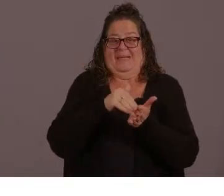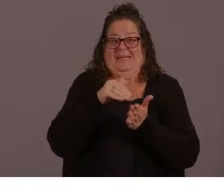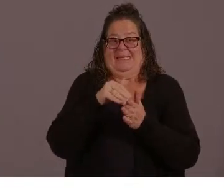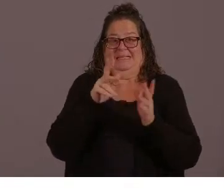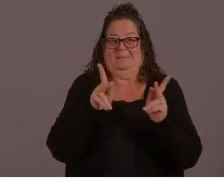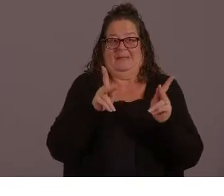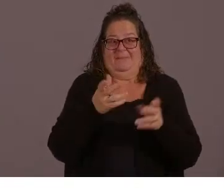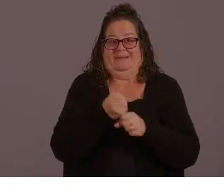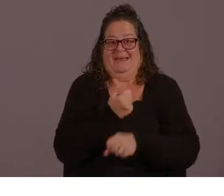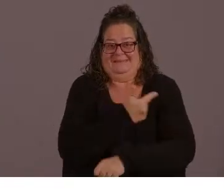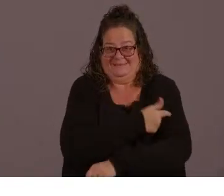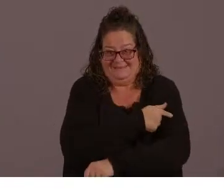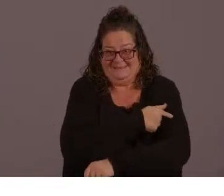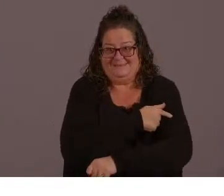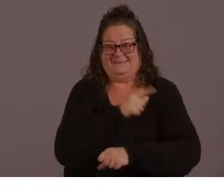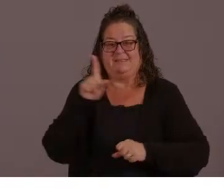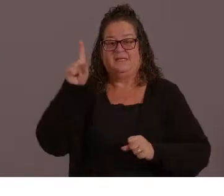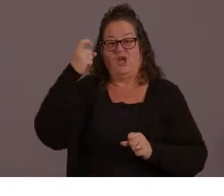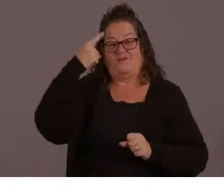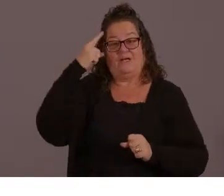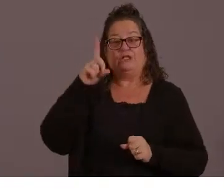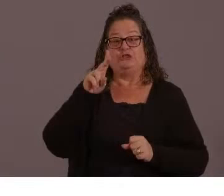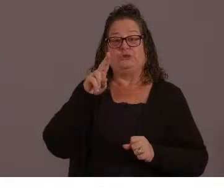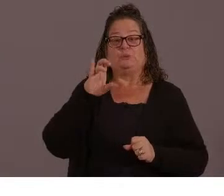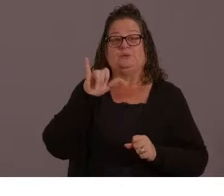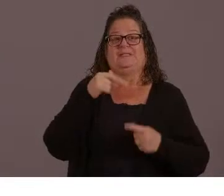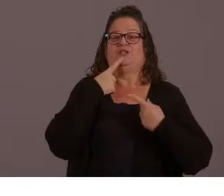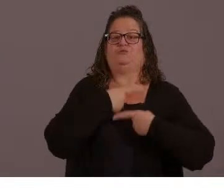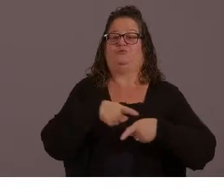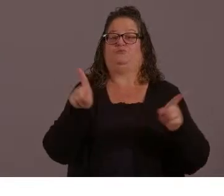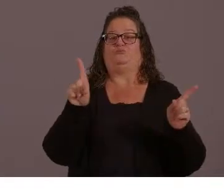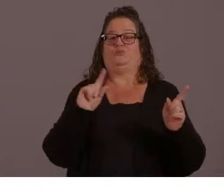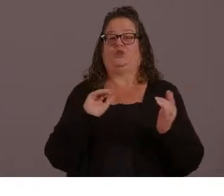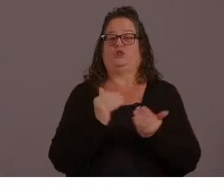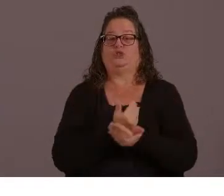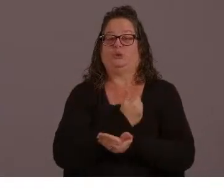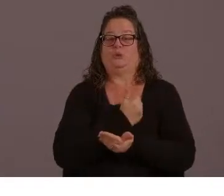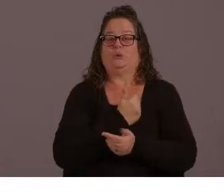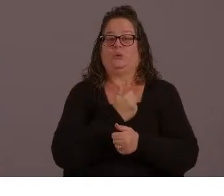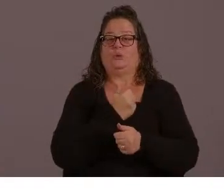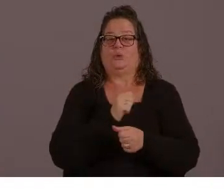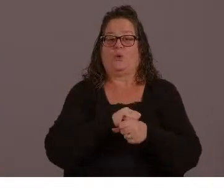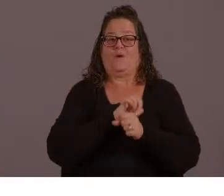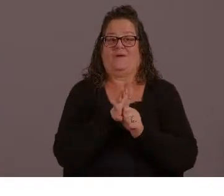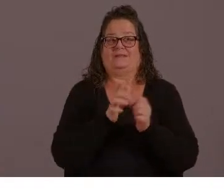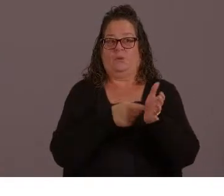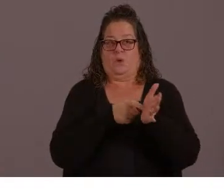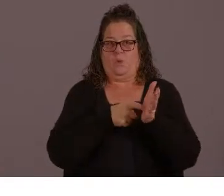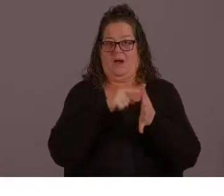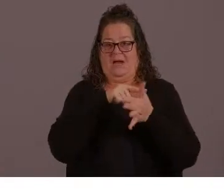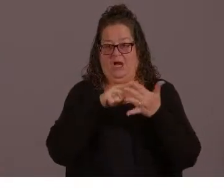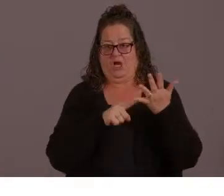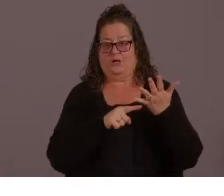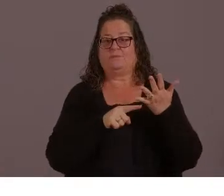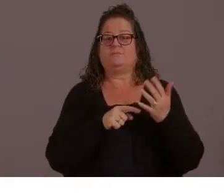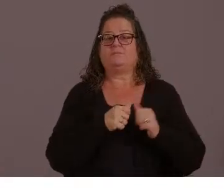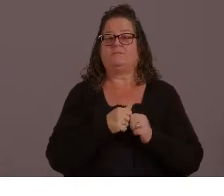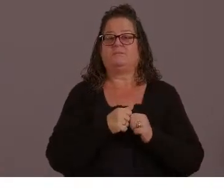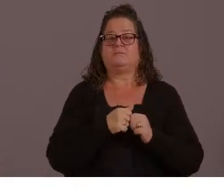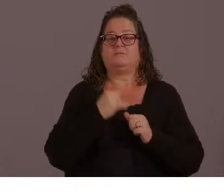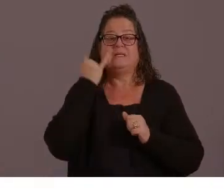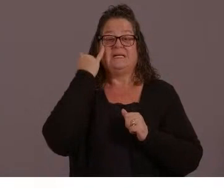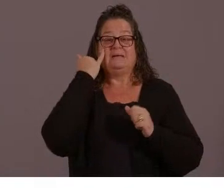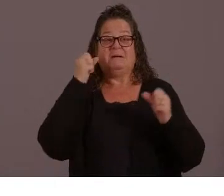COVID-19 mitigation. Events of more than 50 people no longer need the approval of local governments. However,